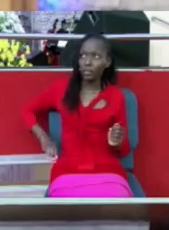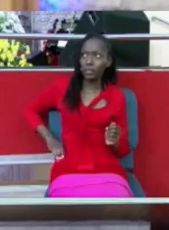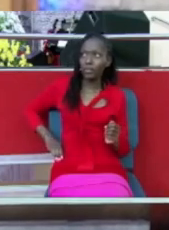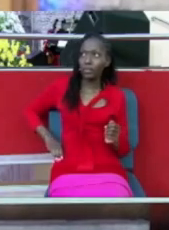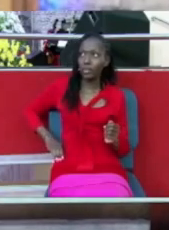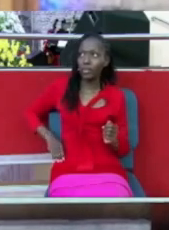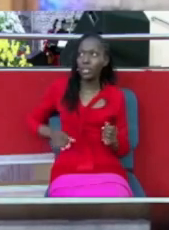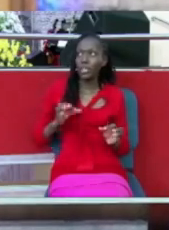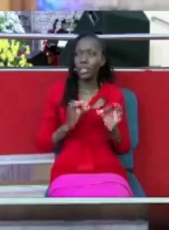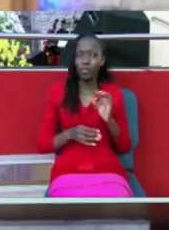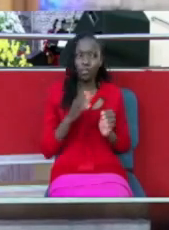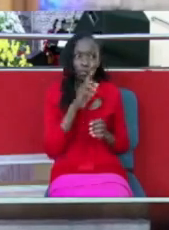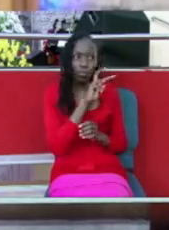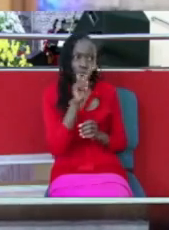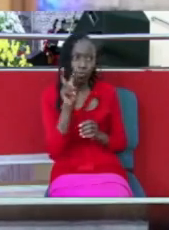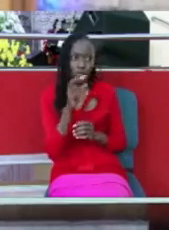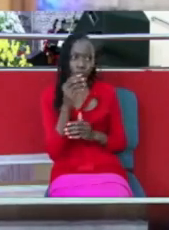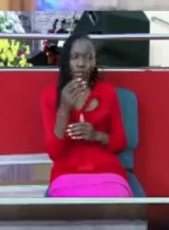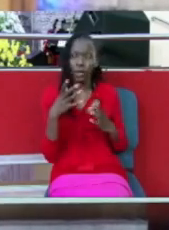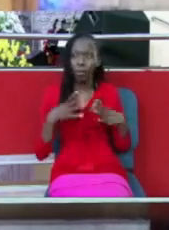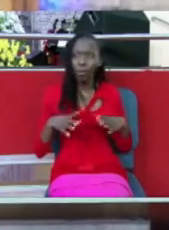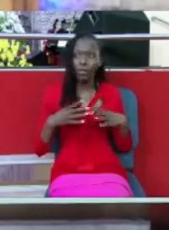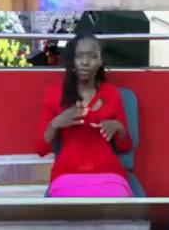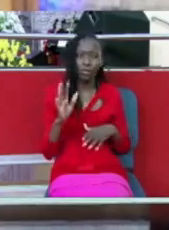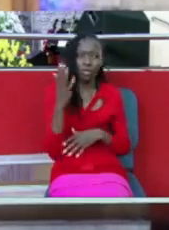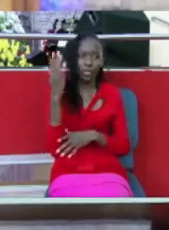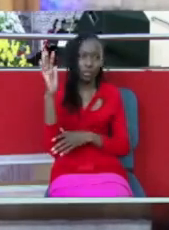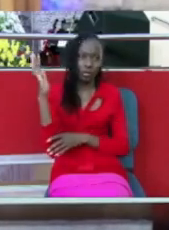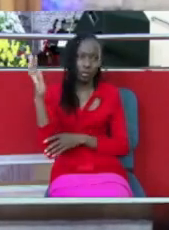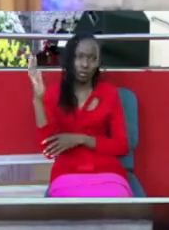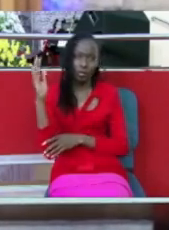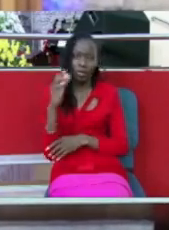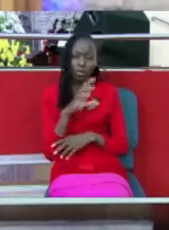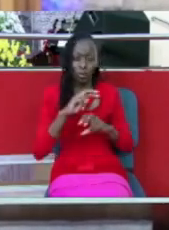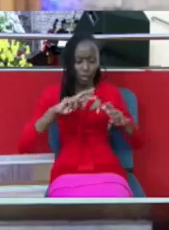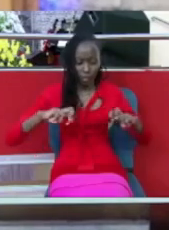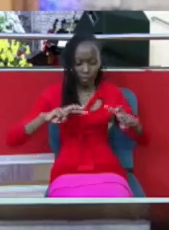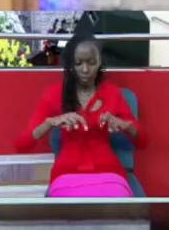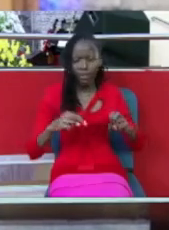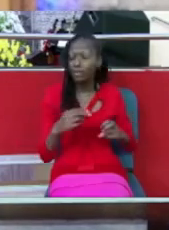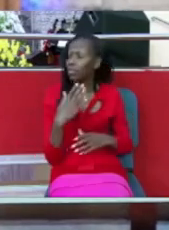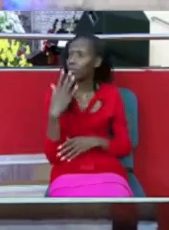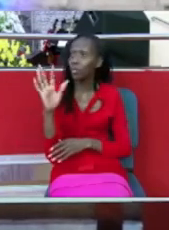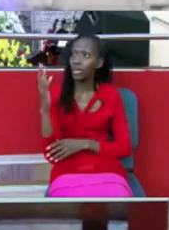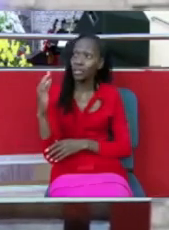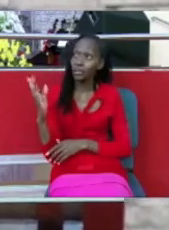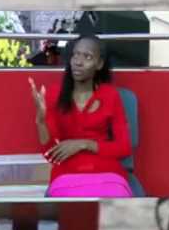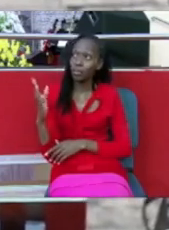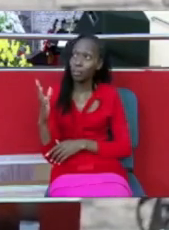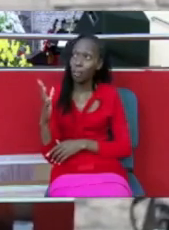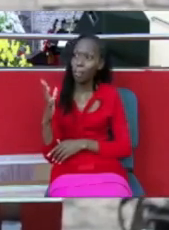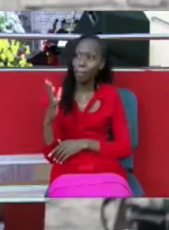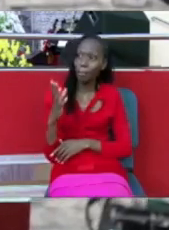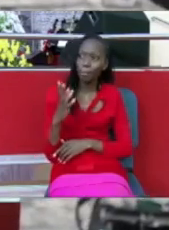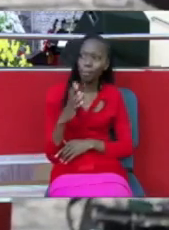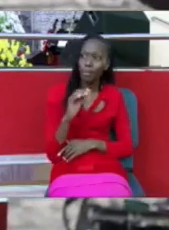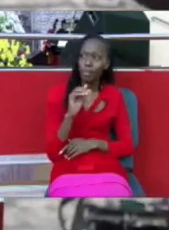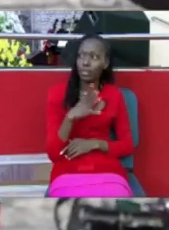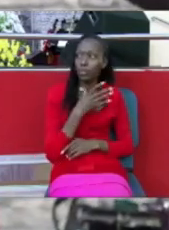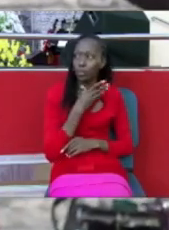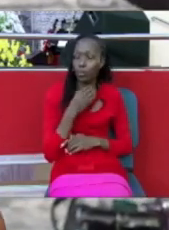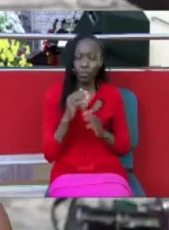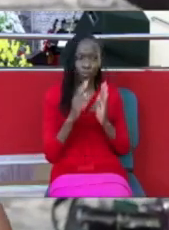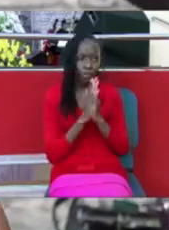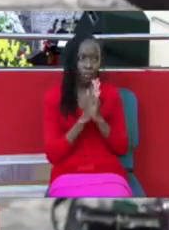see somebody huduma, lifting up their hand. Ukiona mtu akinyosha. We are looking for such. Are you there? And you would want us to pray for